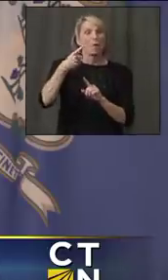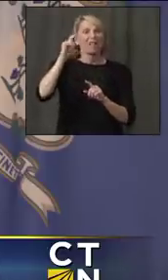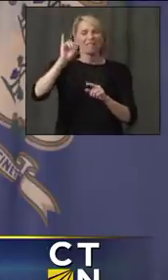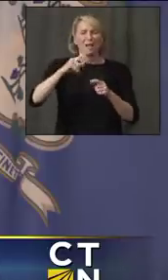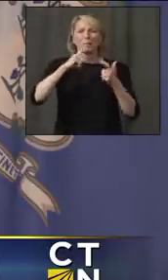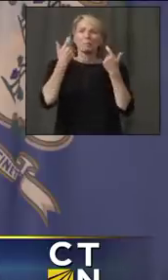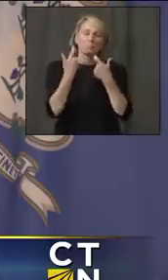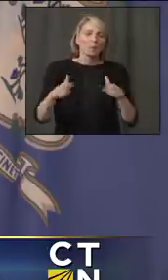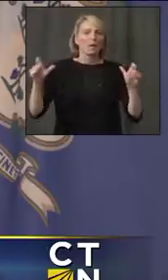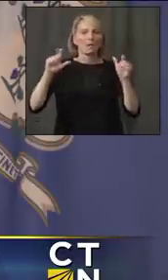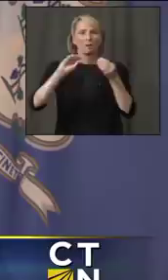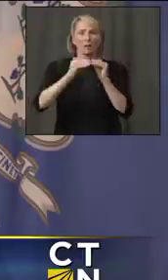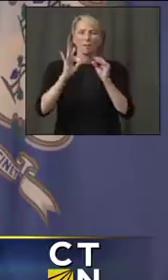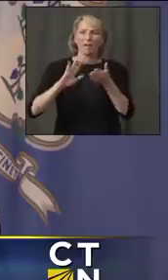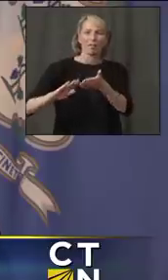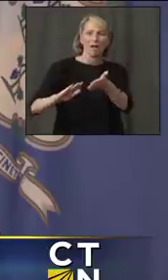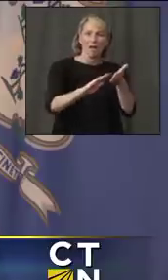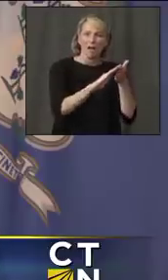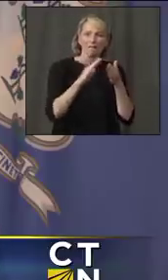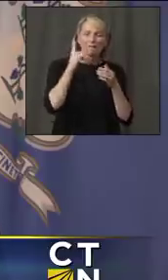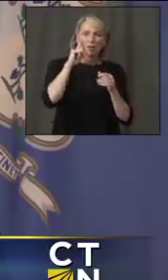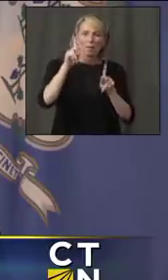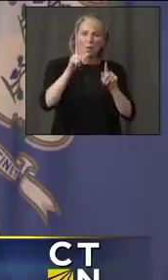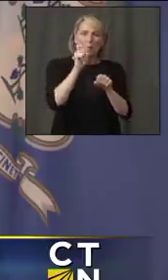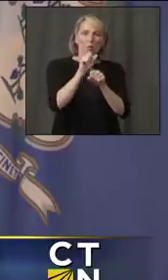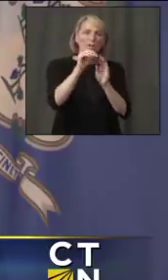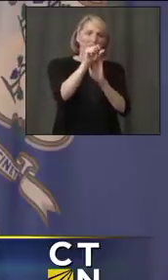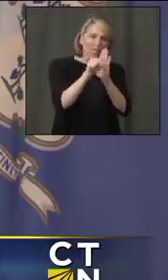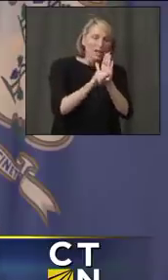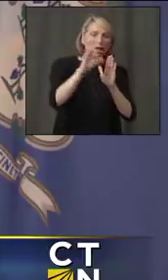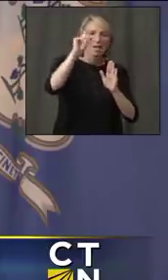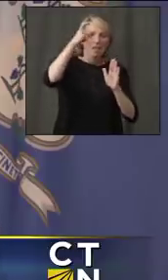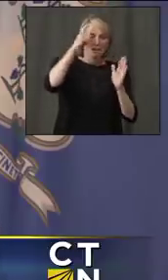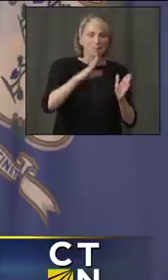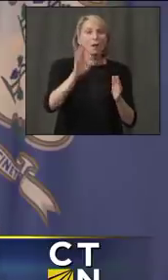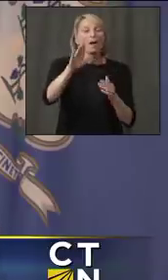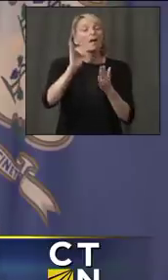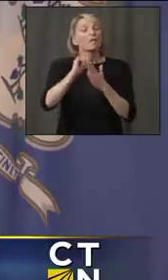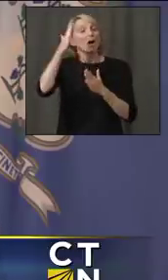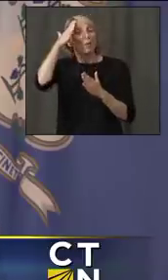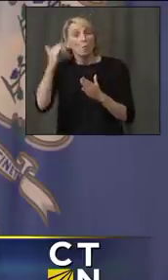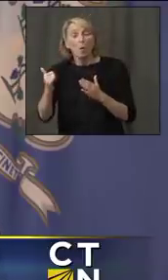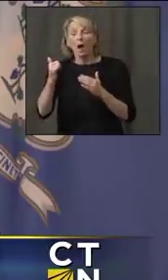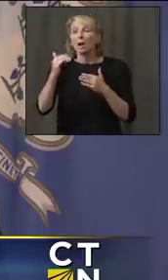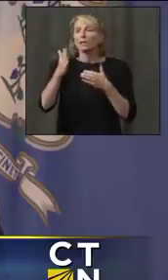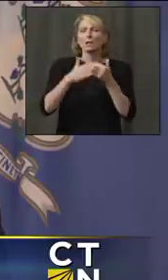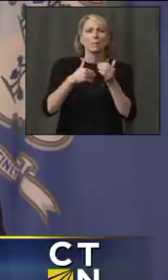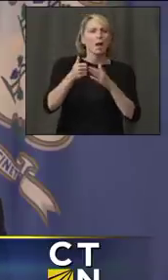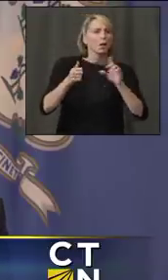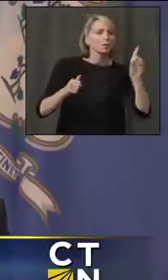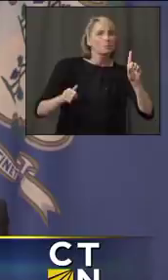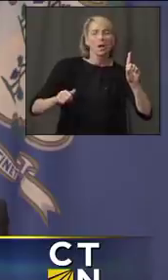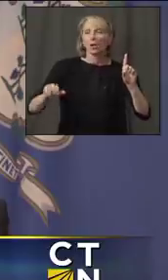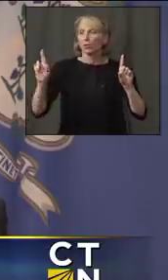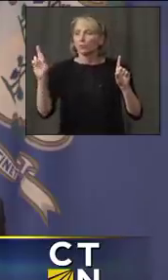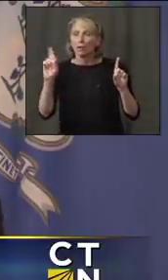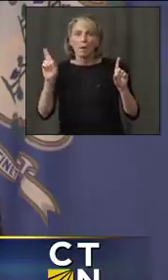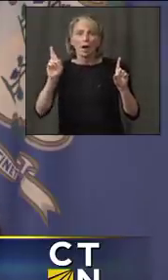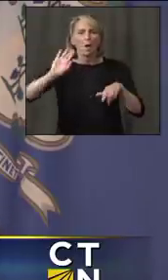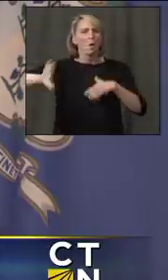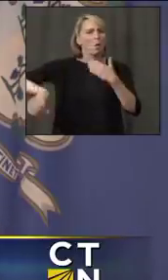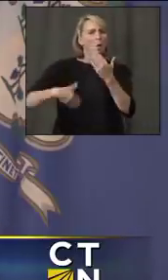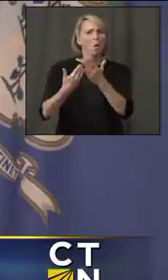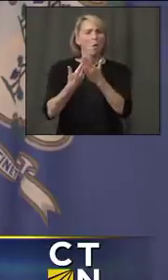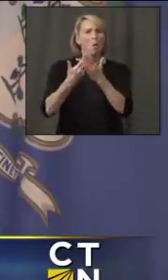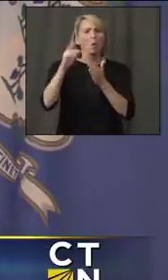why it's so important, as we pointed out, again, all the governors, bipartisan, red and blue states, give us some